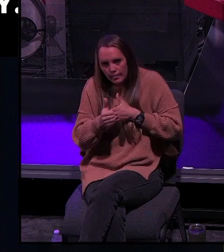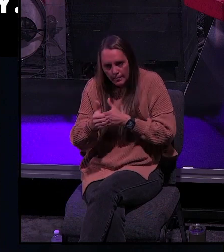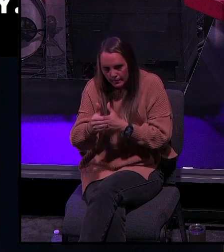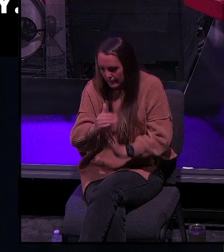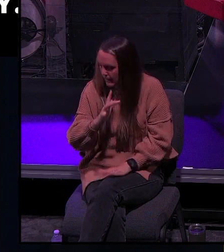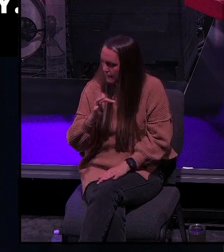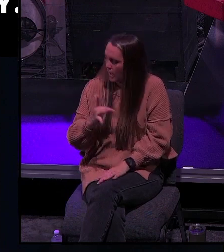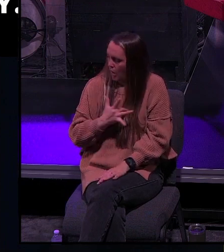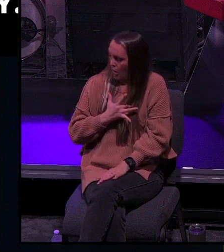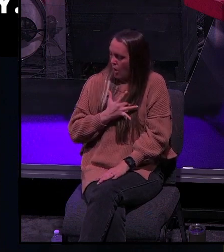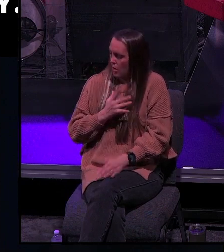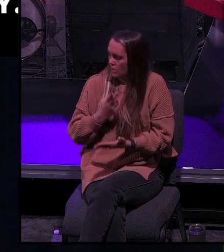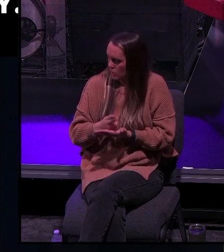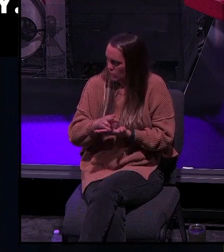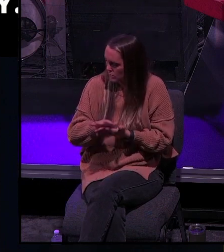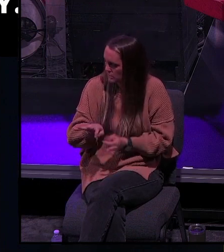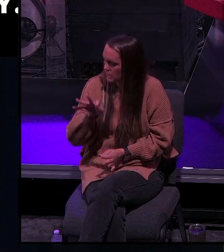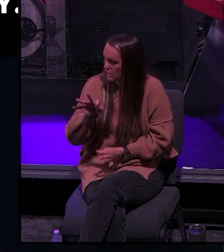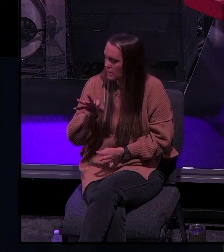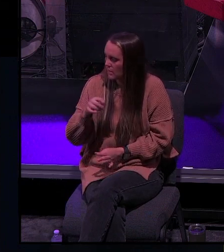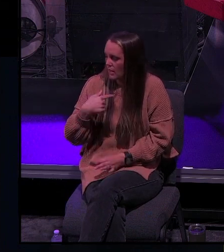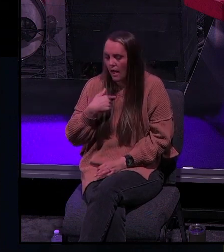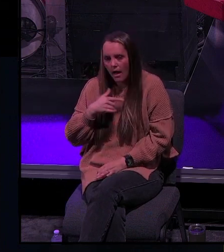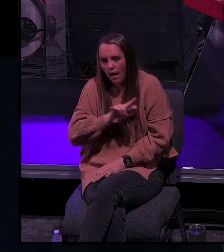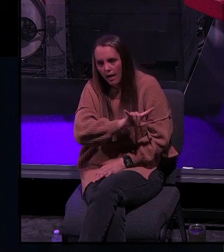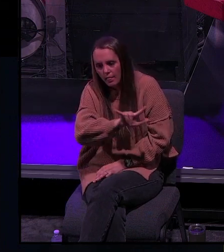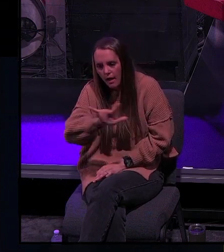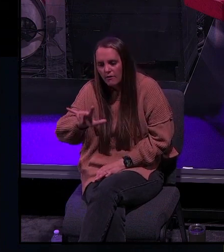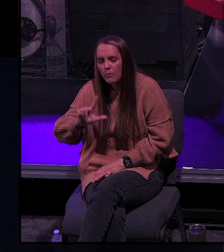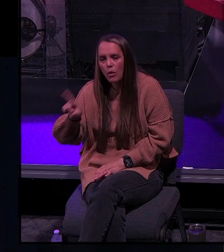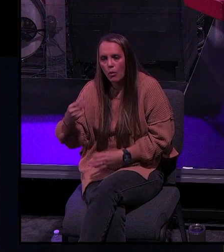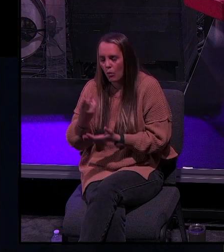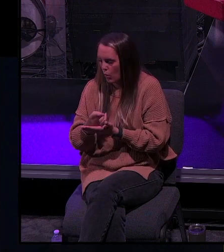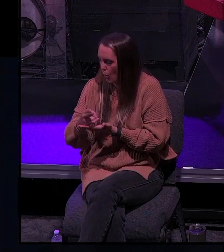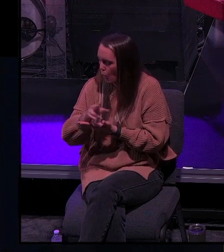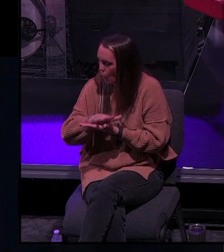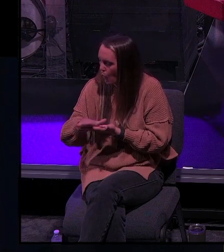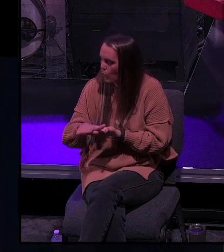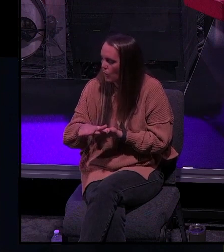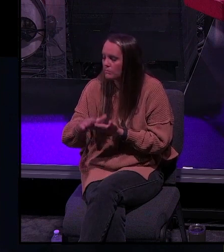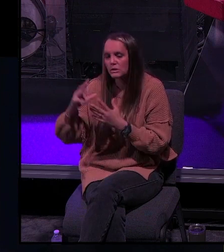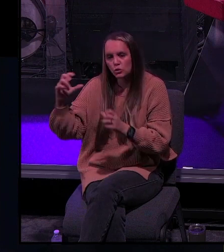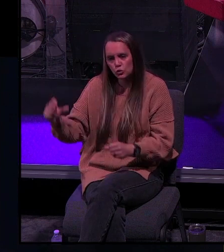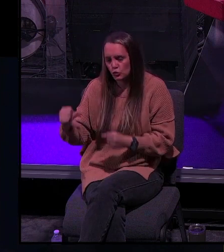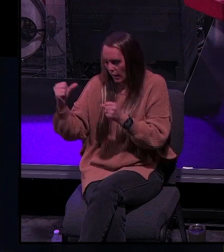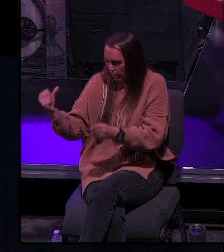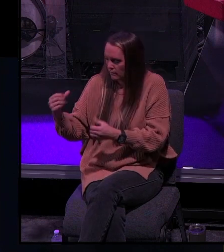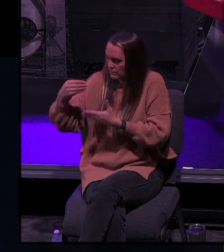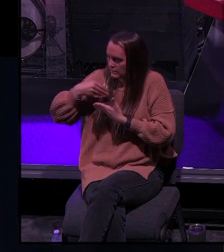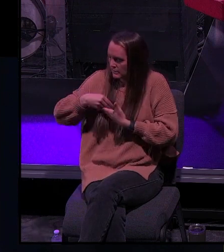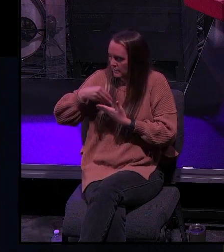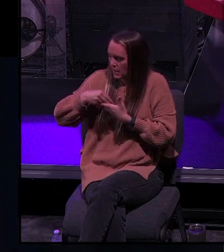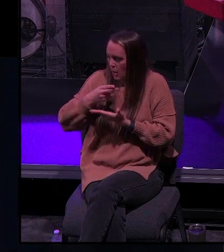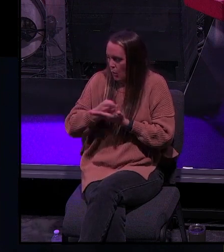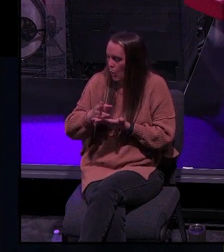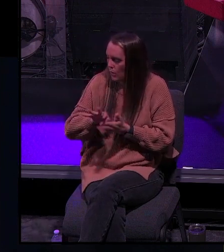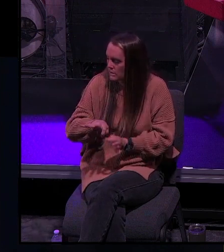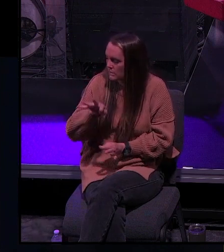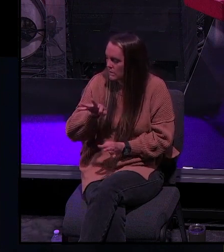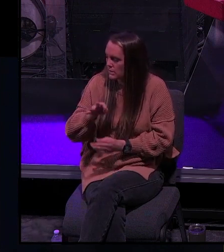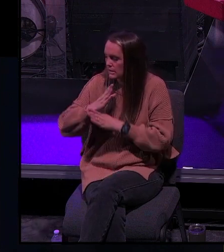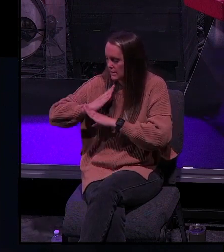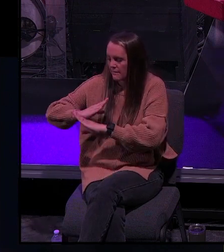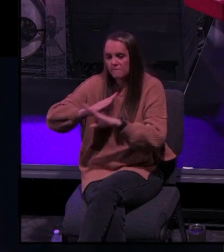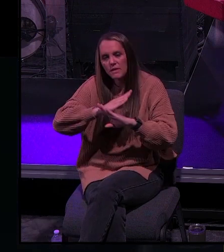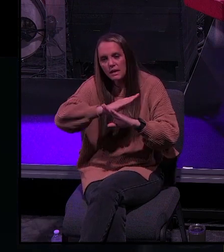Spirit, that I love but what is holy. Strengthen me, O Holy Spirit, to defend all